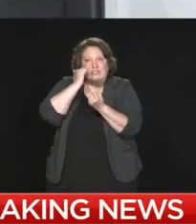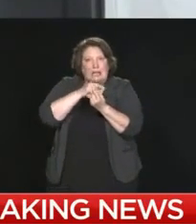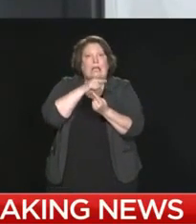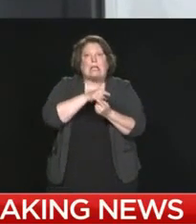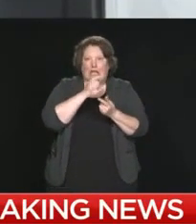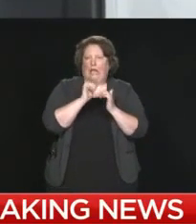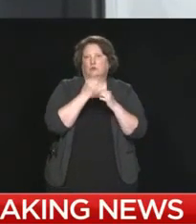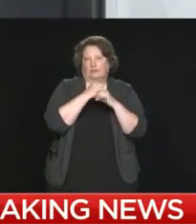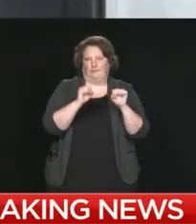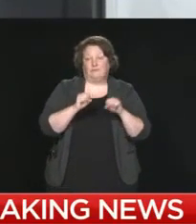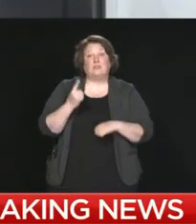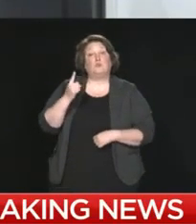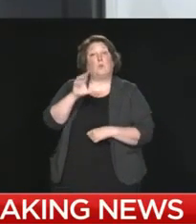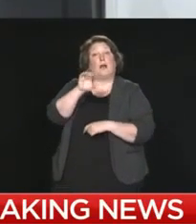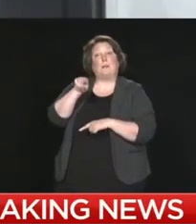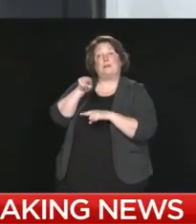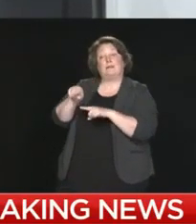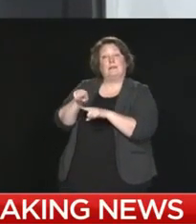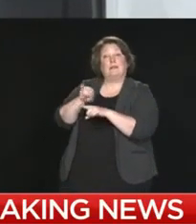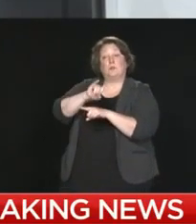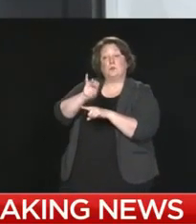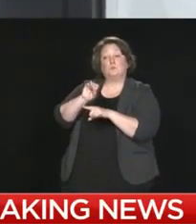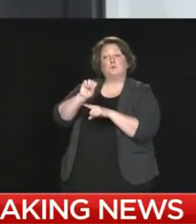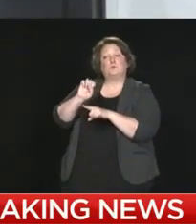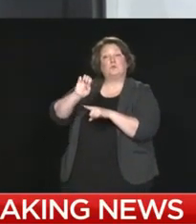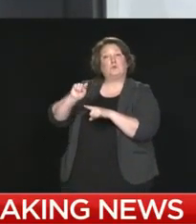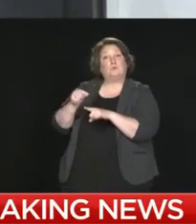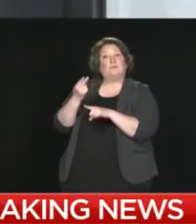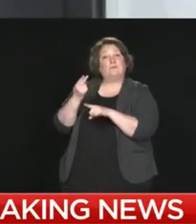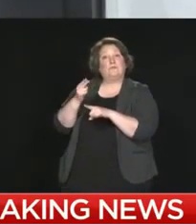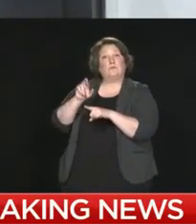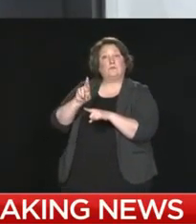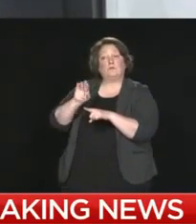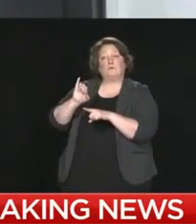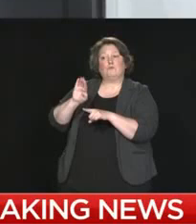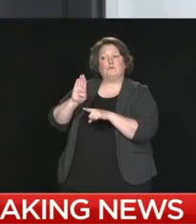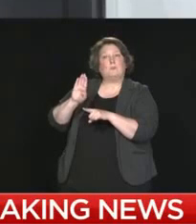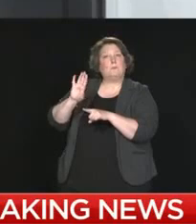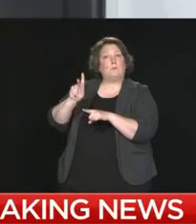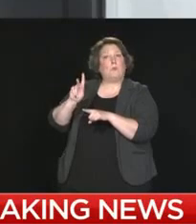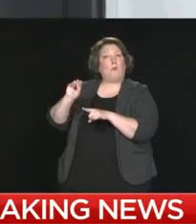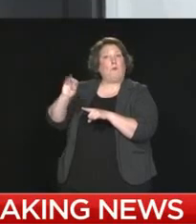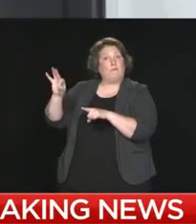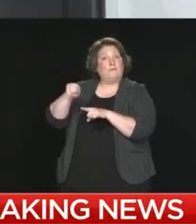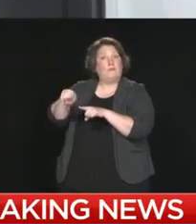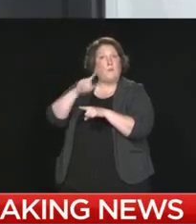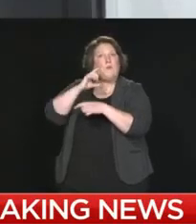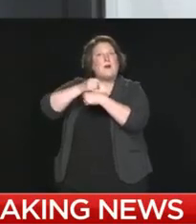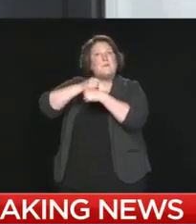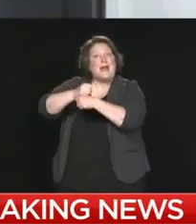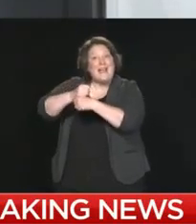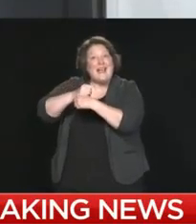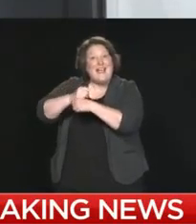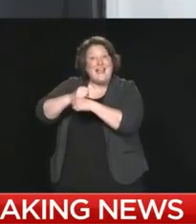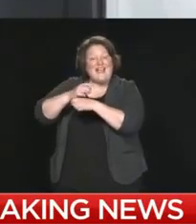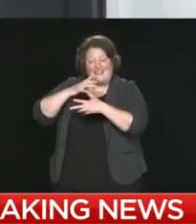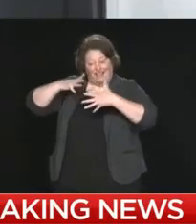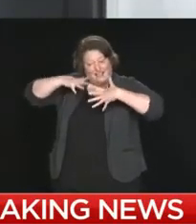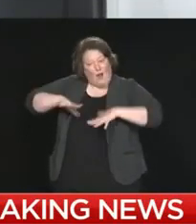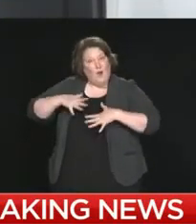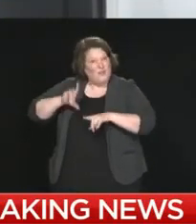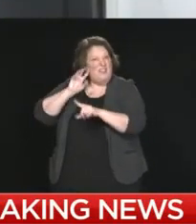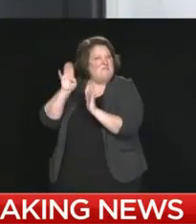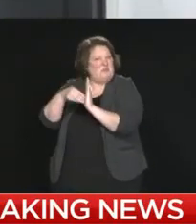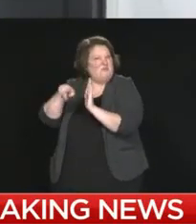clothing manufacturer based out of Dorval, will be providing us with 1.2 million made-in-Canada medical